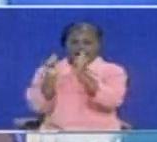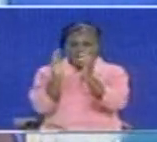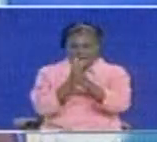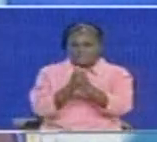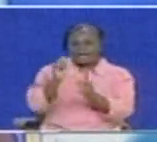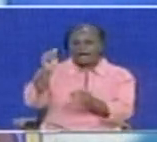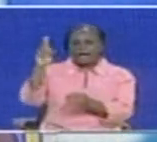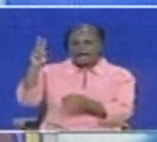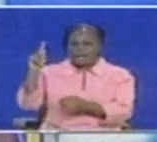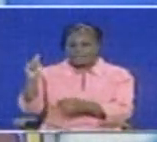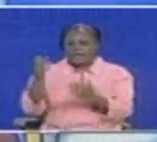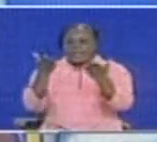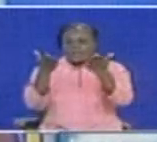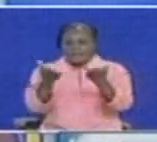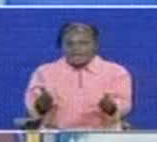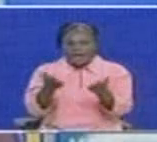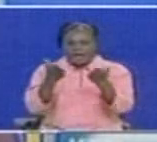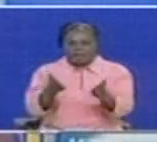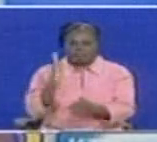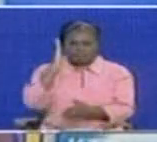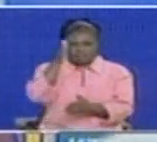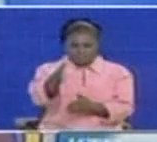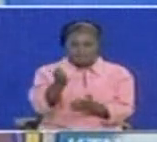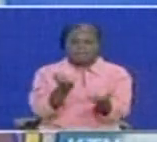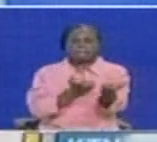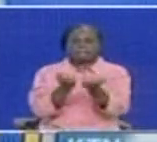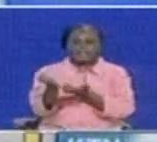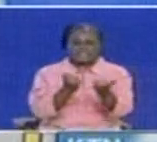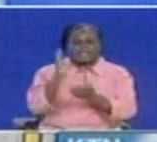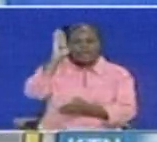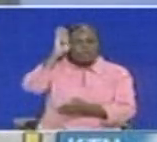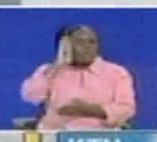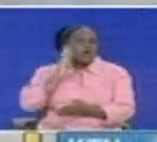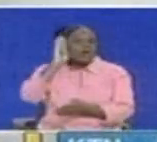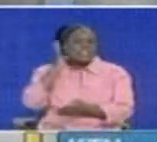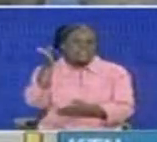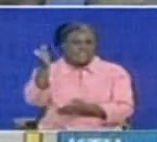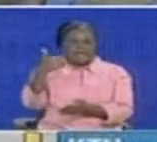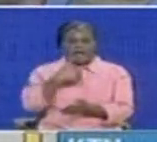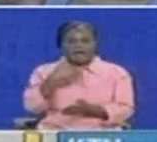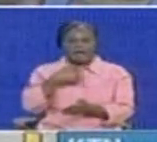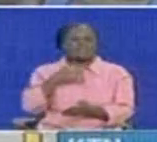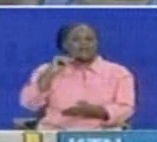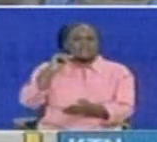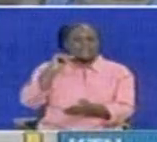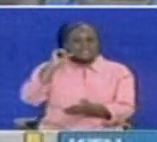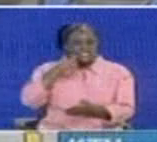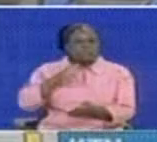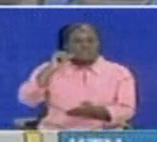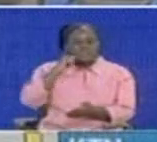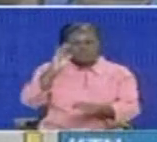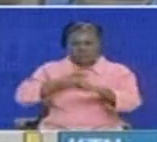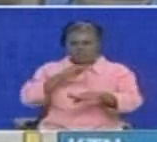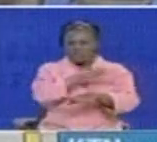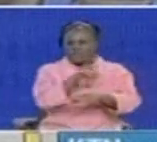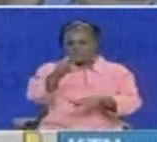Hassan Wario. Well, we now head over to our business studio where Bonnie Tunya is standing by and he's got all the latest. Good evening to you, Bonnie.